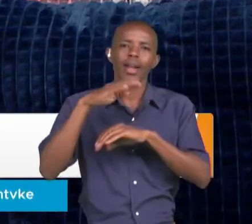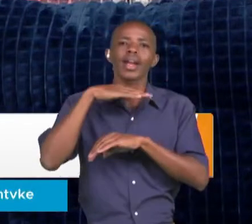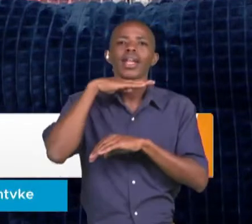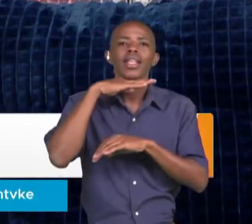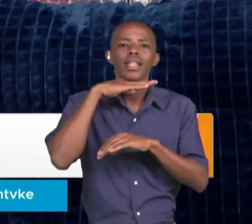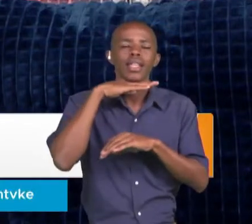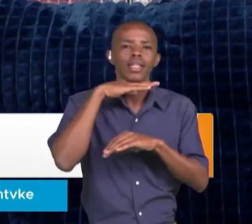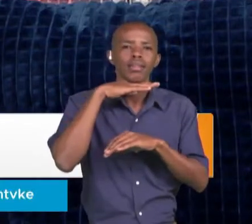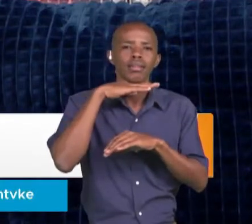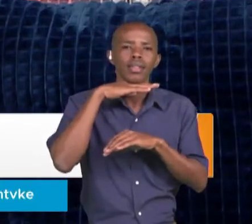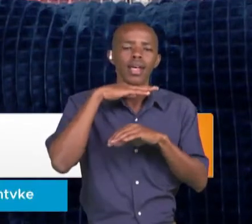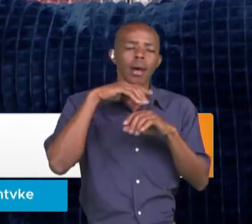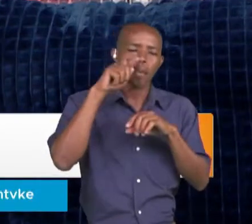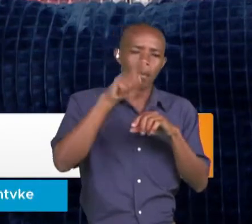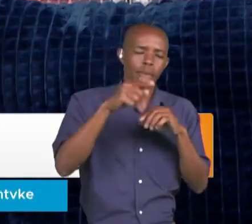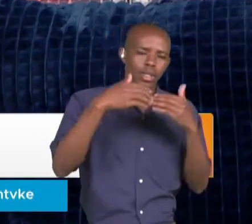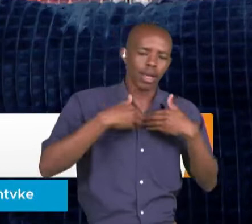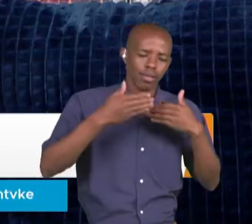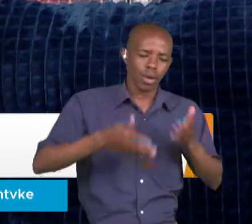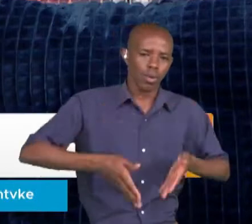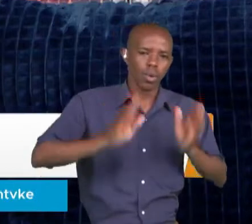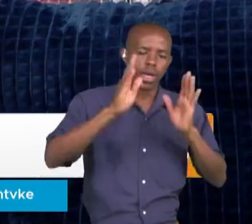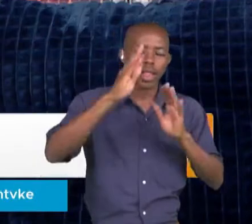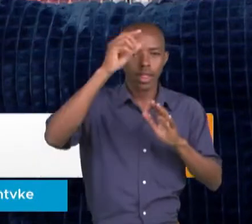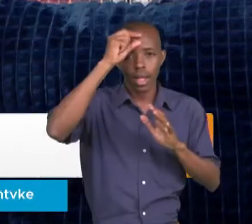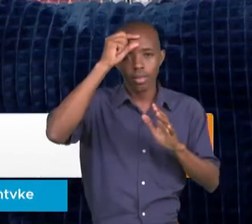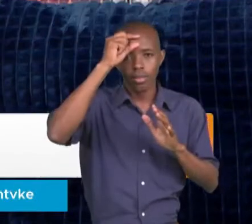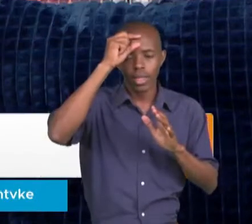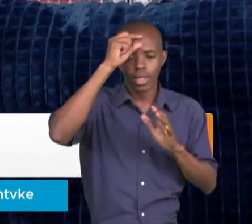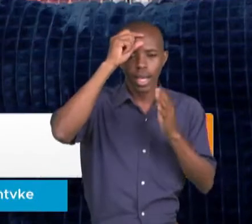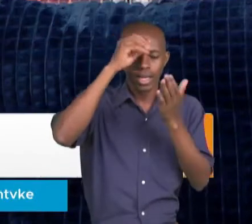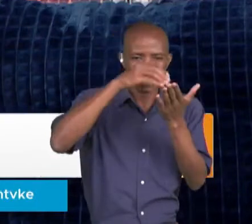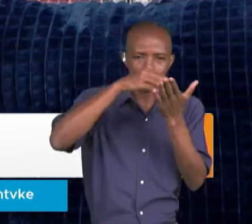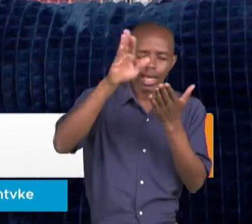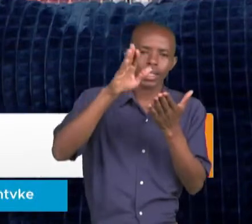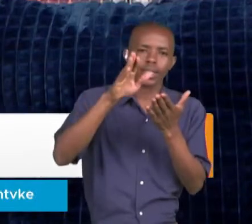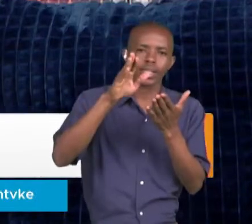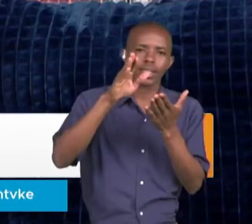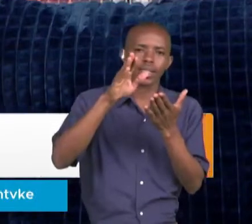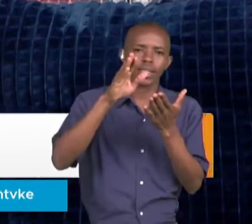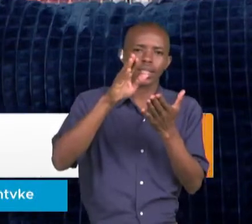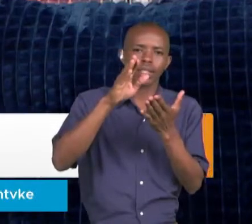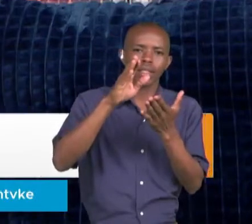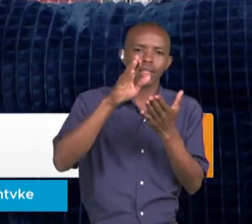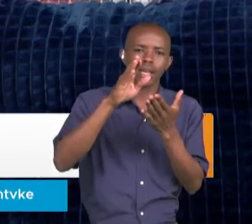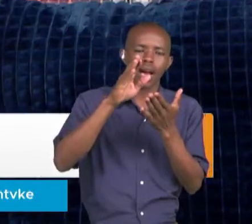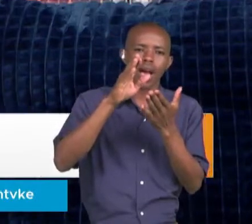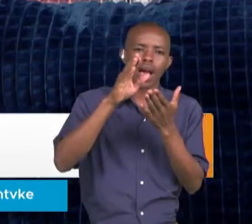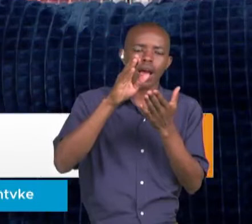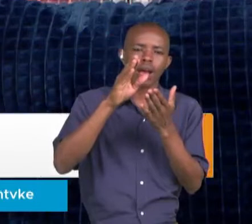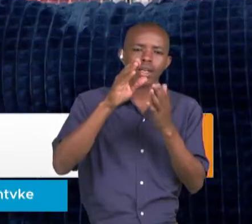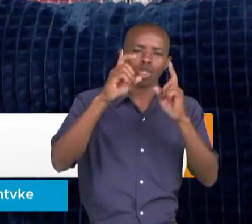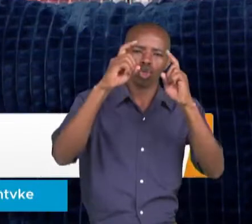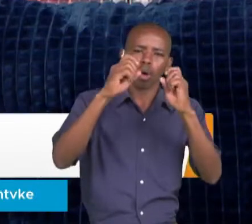bloody nose. There has to be a way that the government sends a very strong picture to